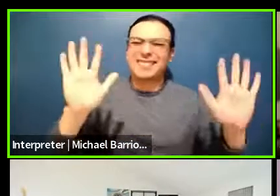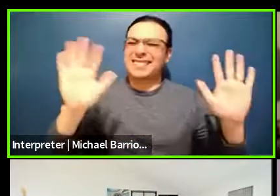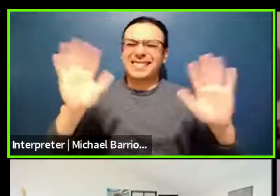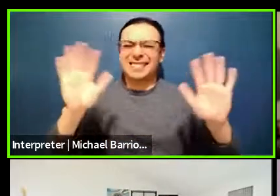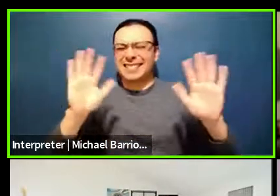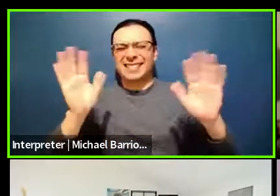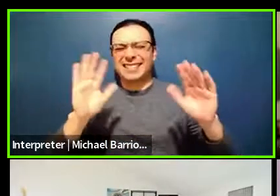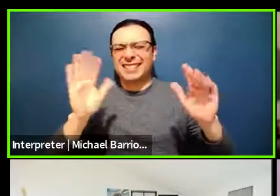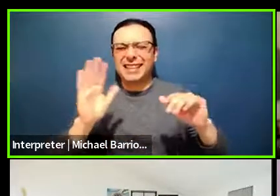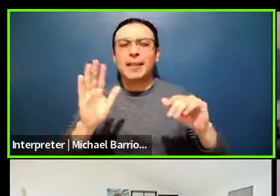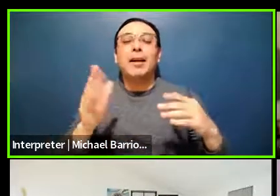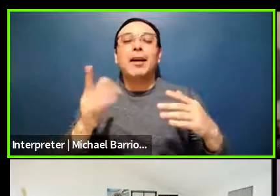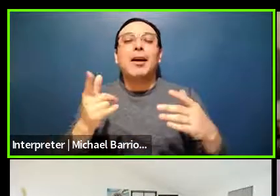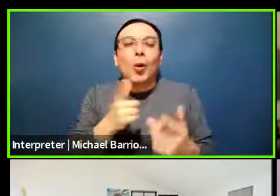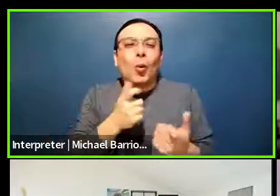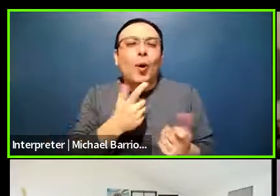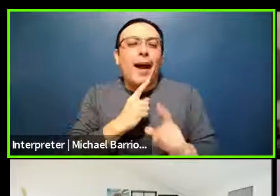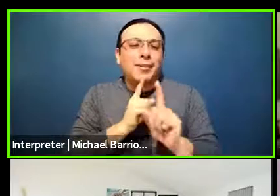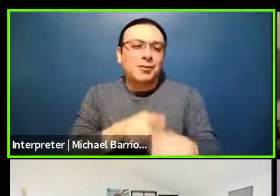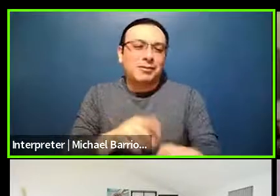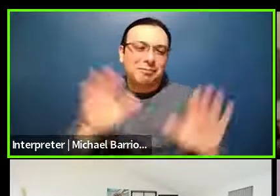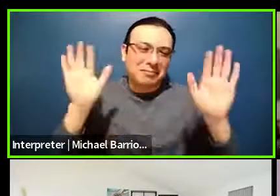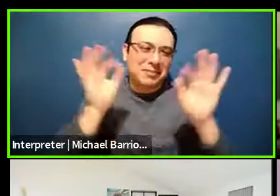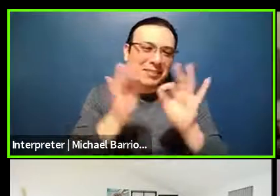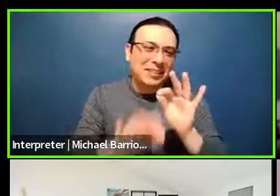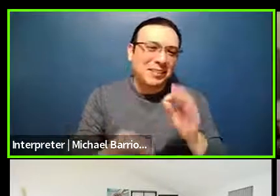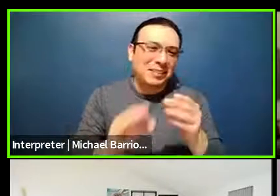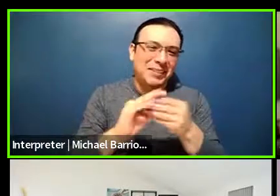to respond to that question?